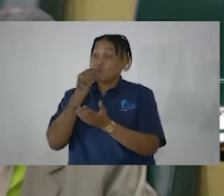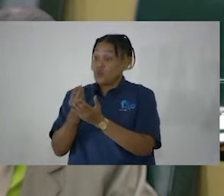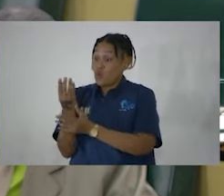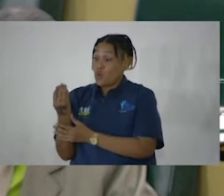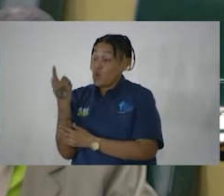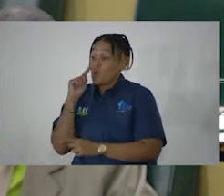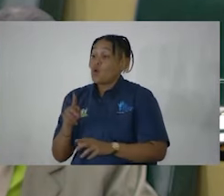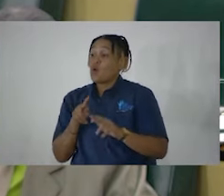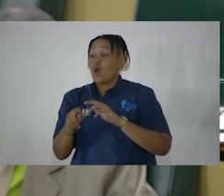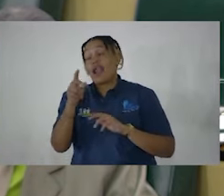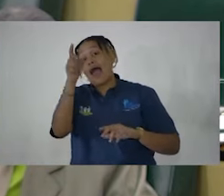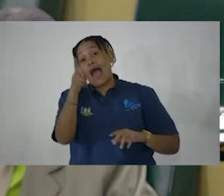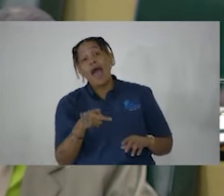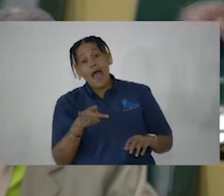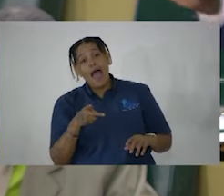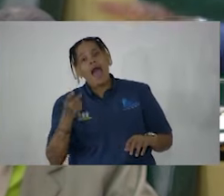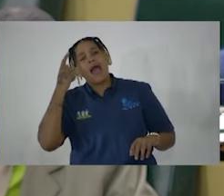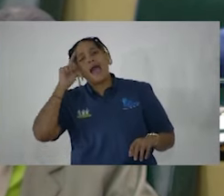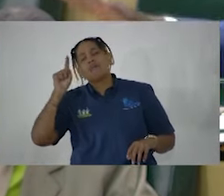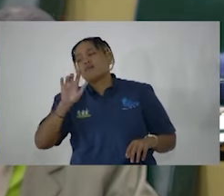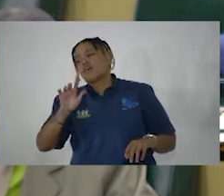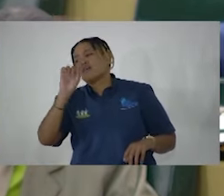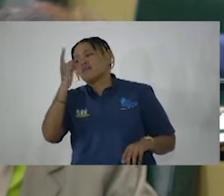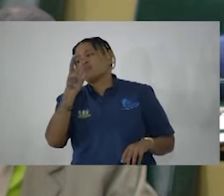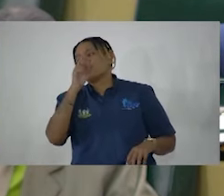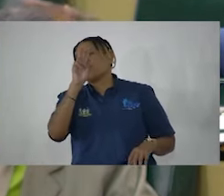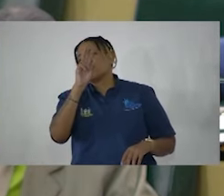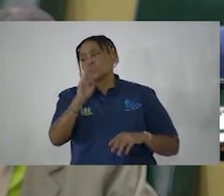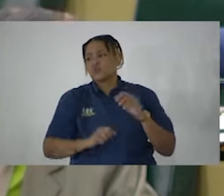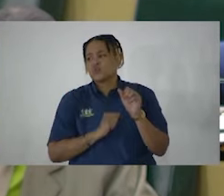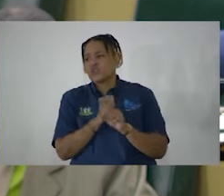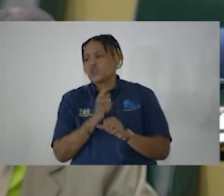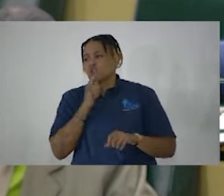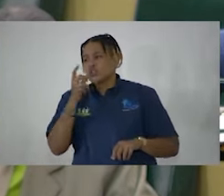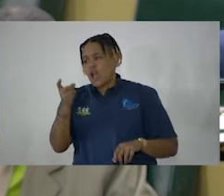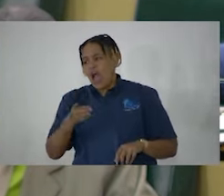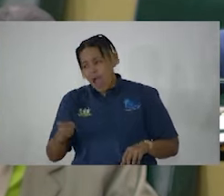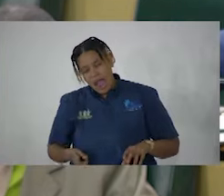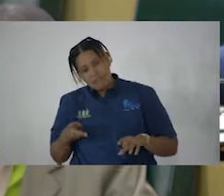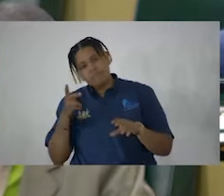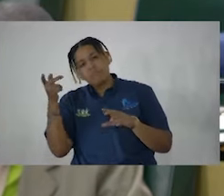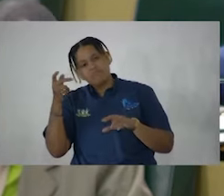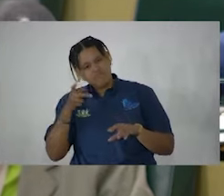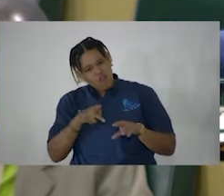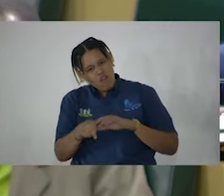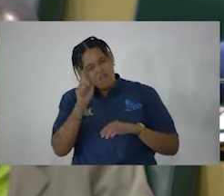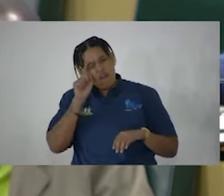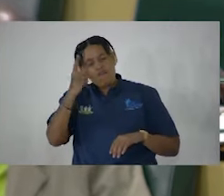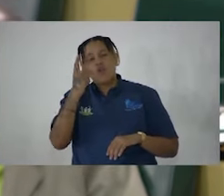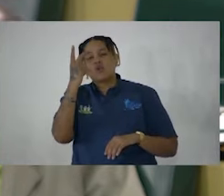be cut in half for the first 2 years of operation.